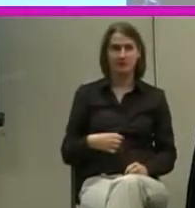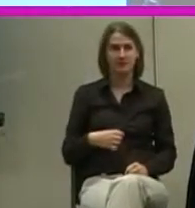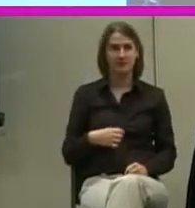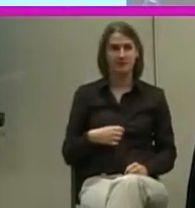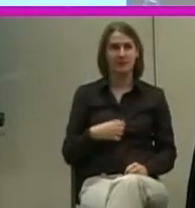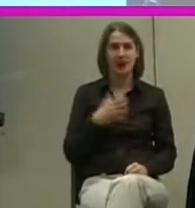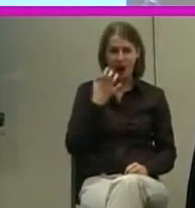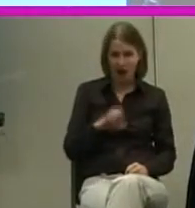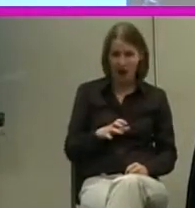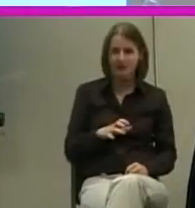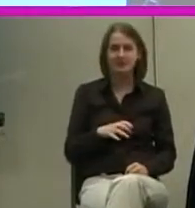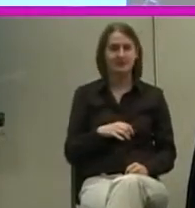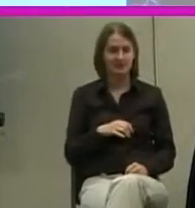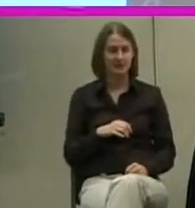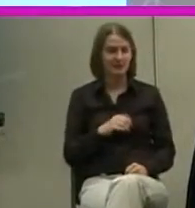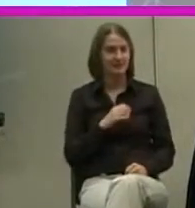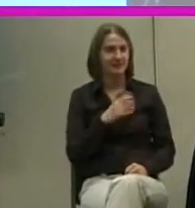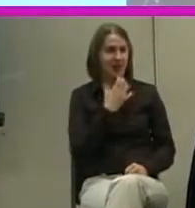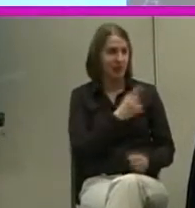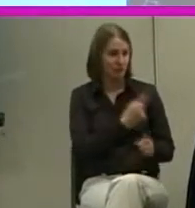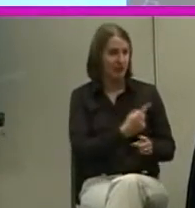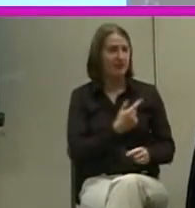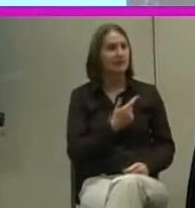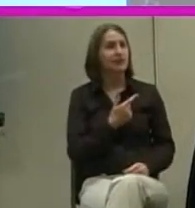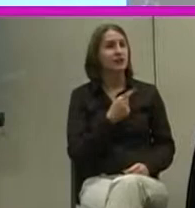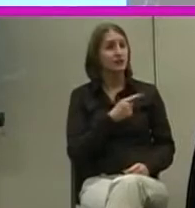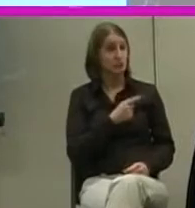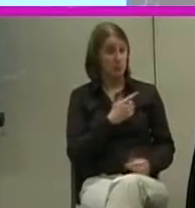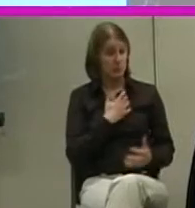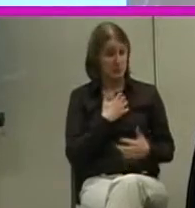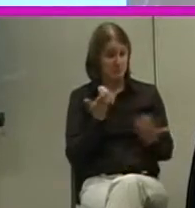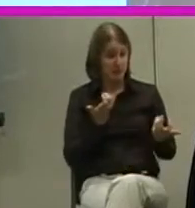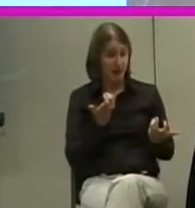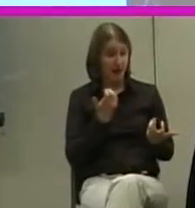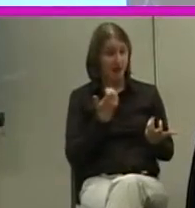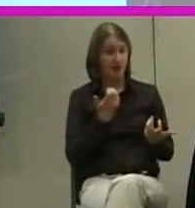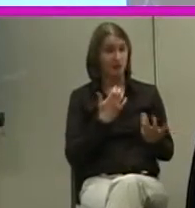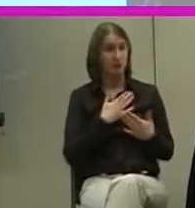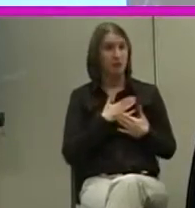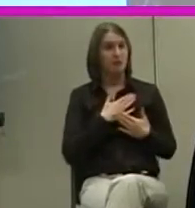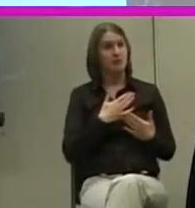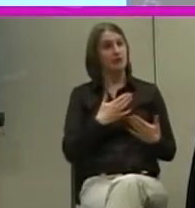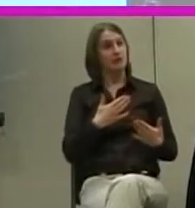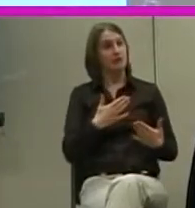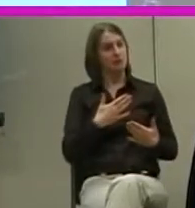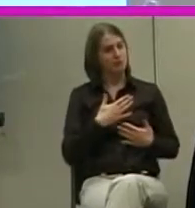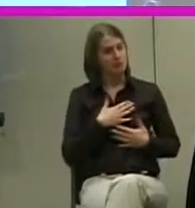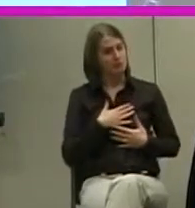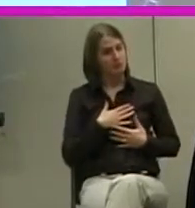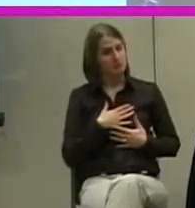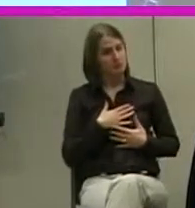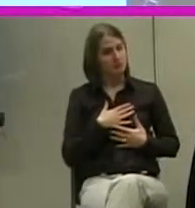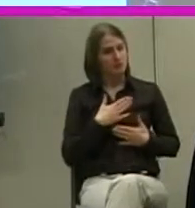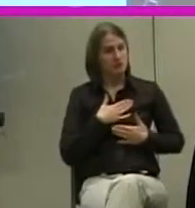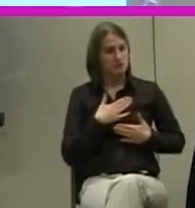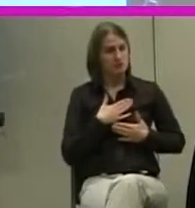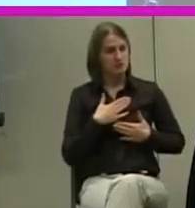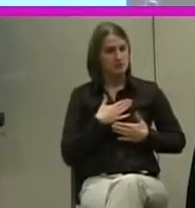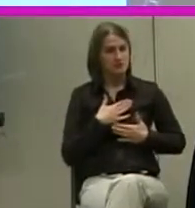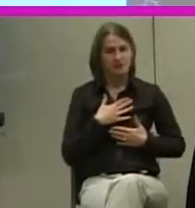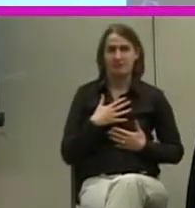Hot. Hot. When you get mad, do you breathe slow or fast?